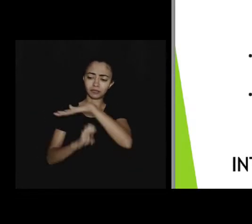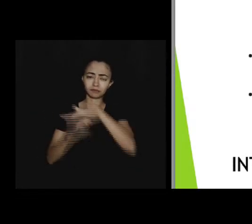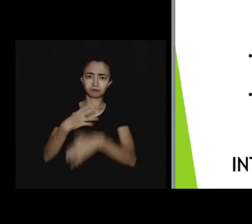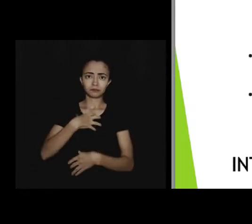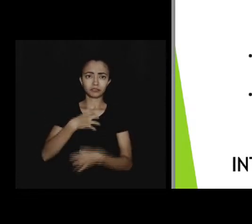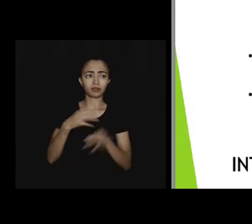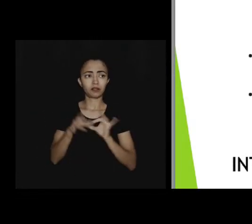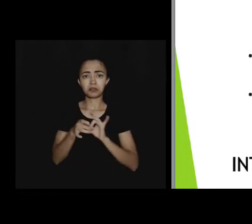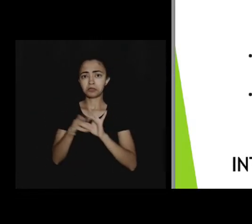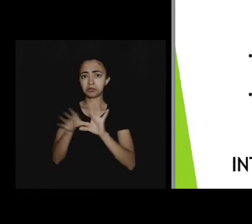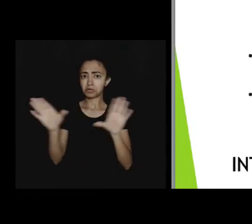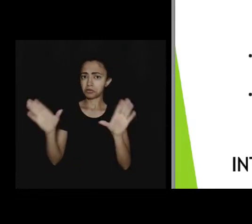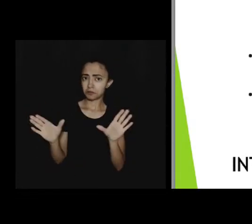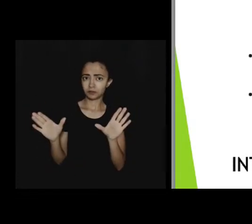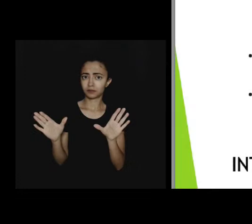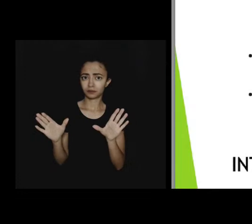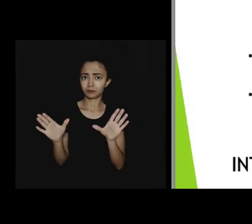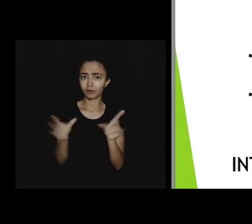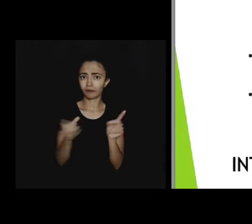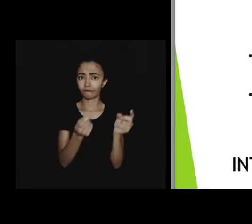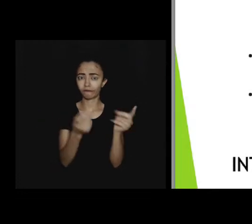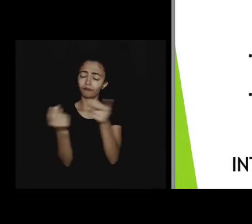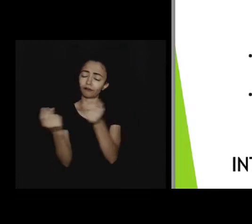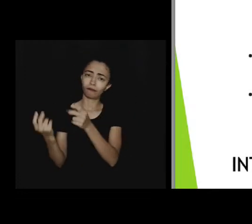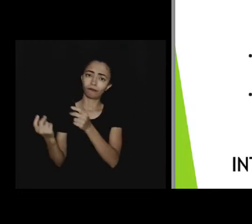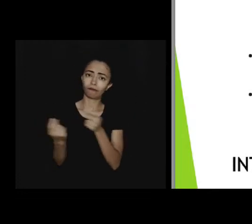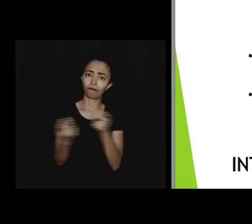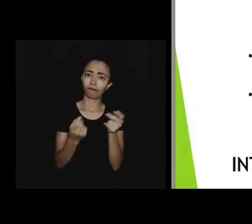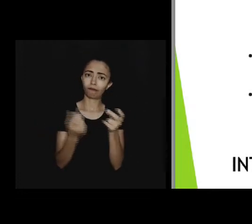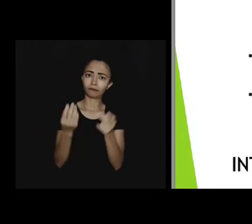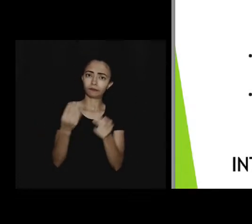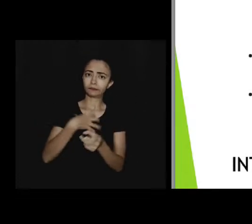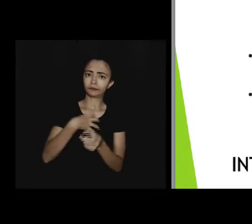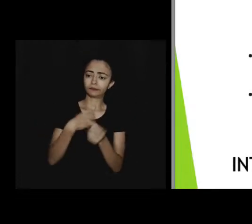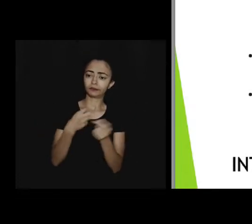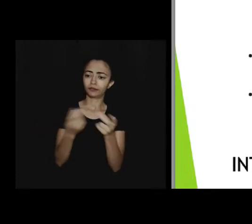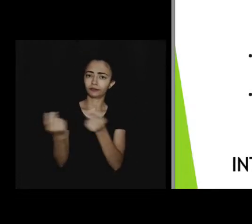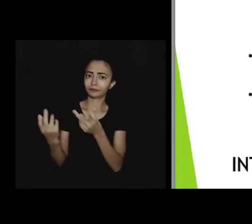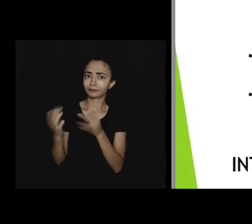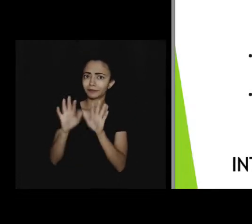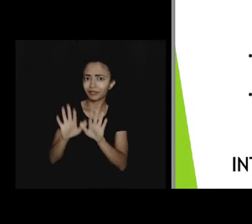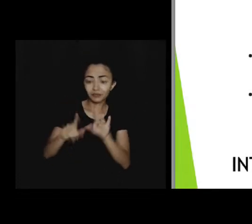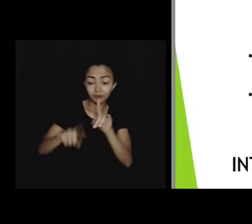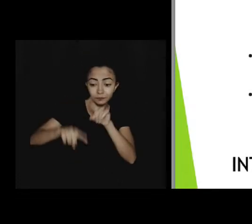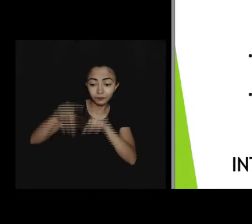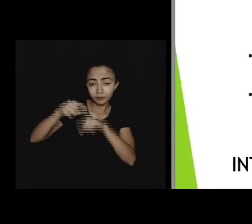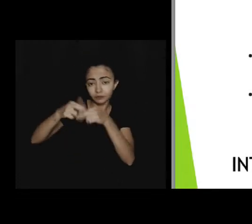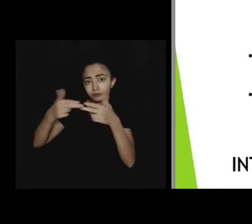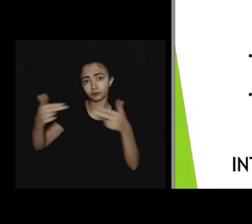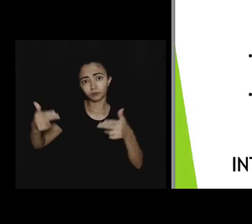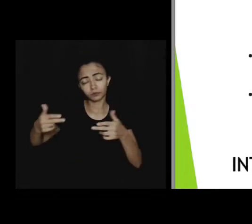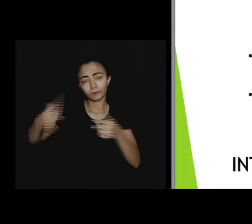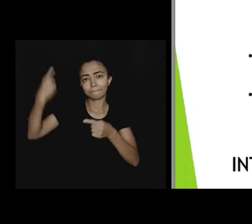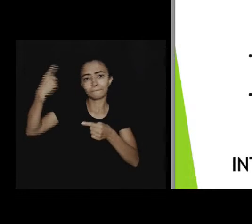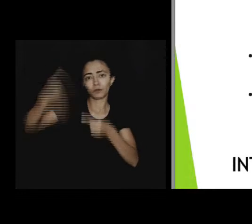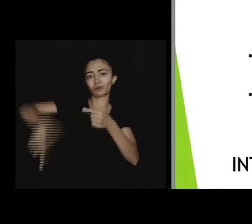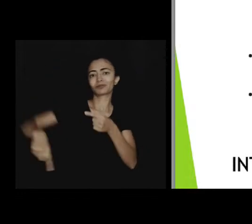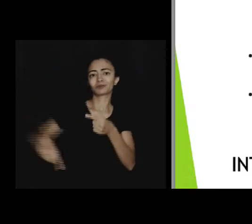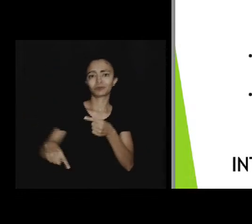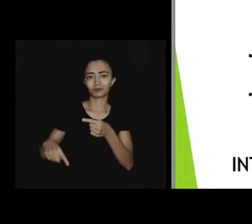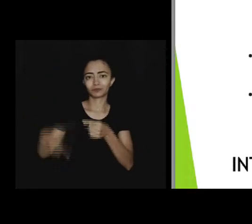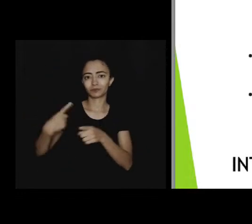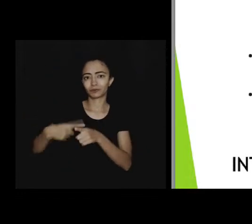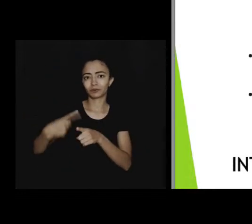to occupy a space that is absolutely